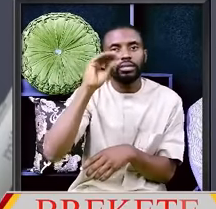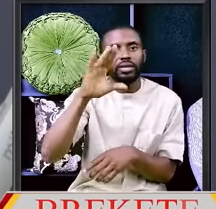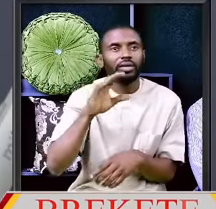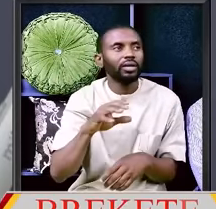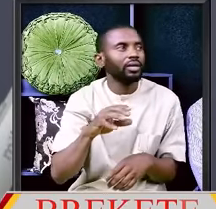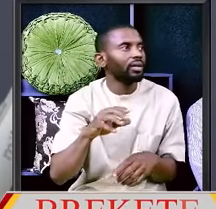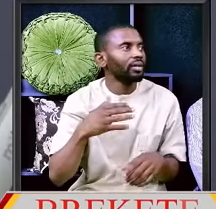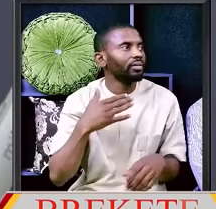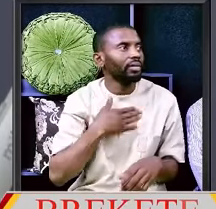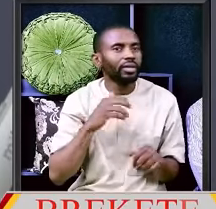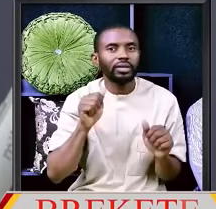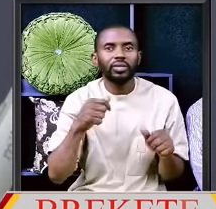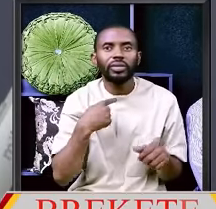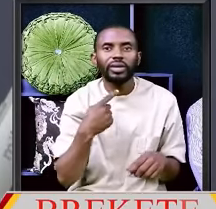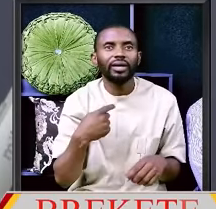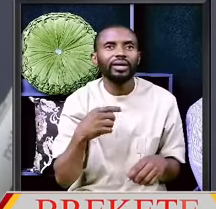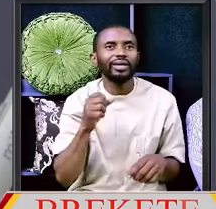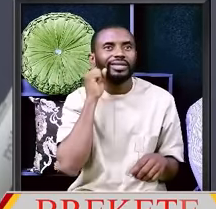me.